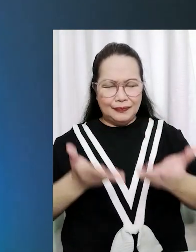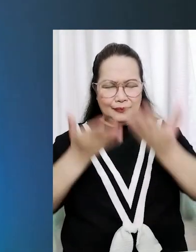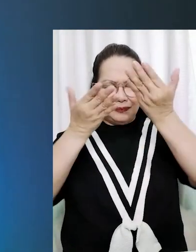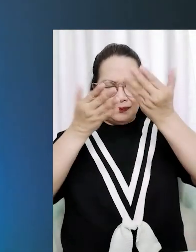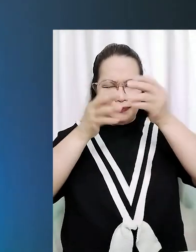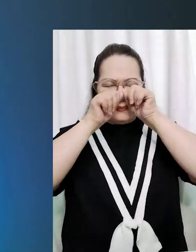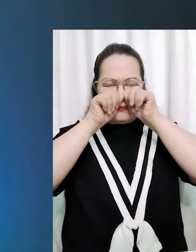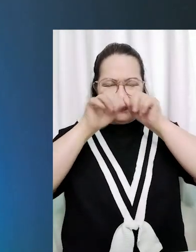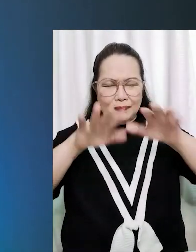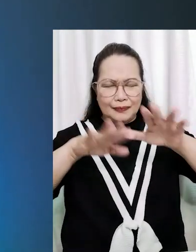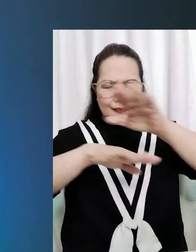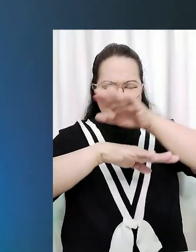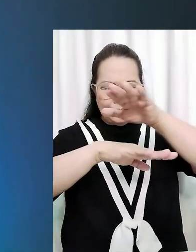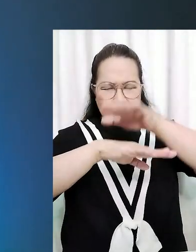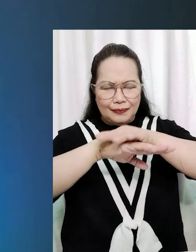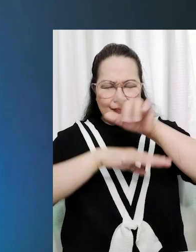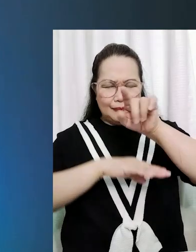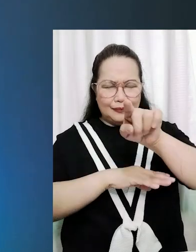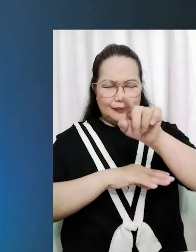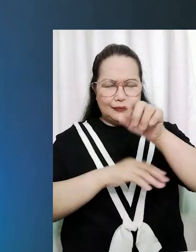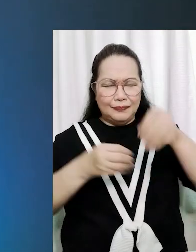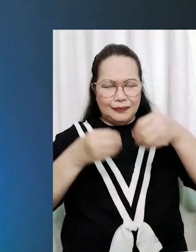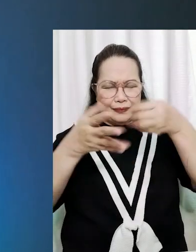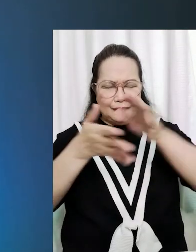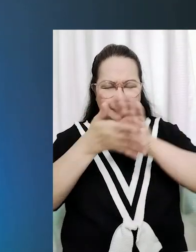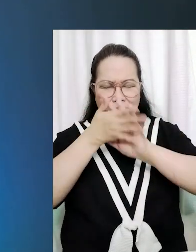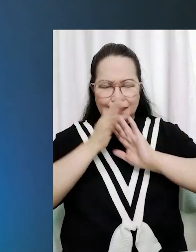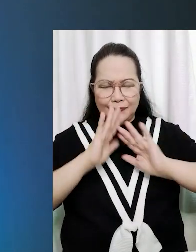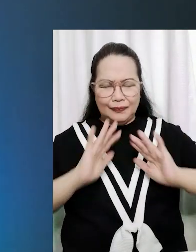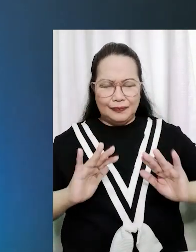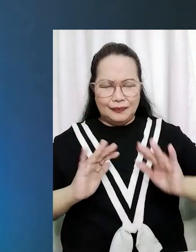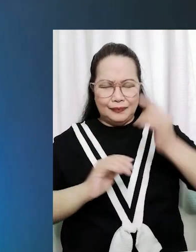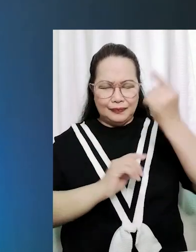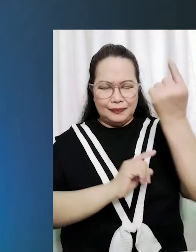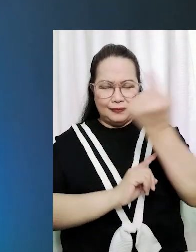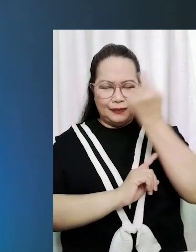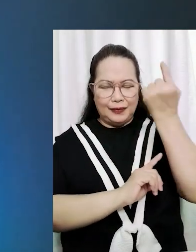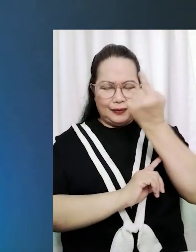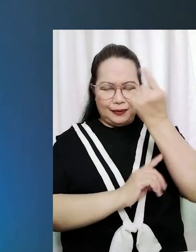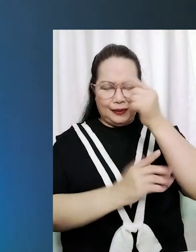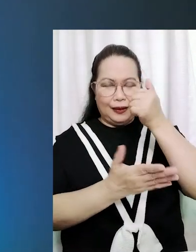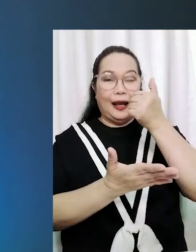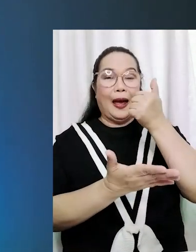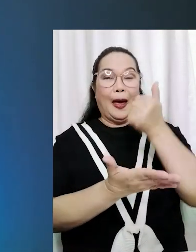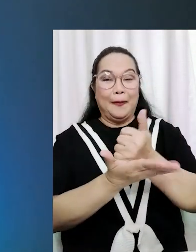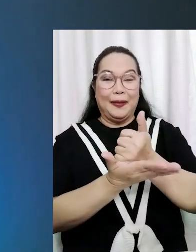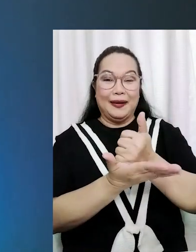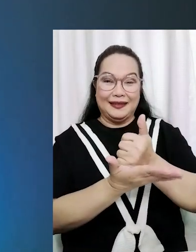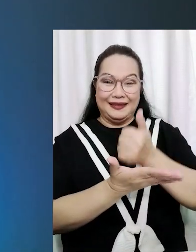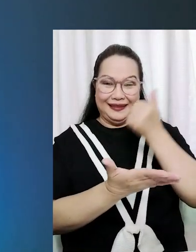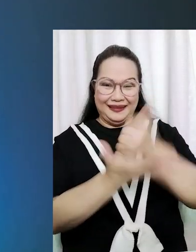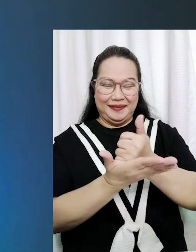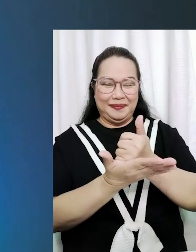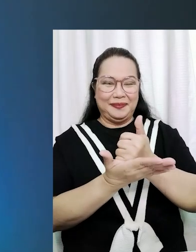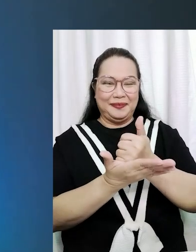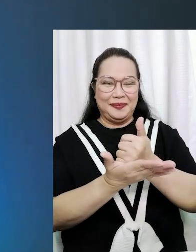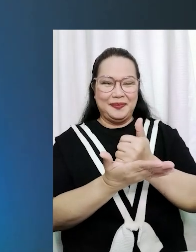his countenance upon you and grant you his peace always. Amen and amen.